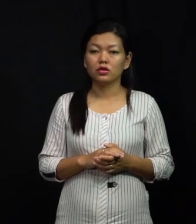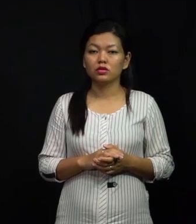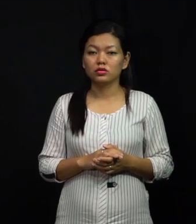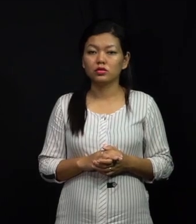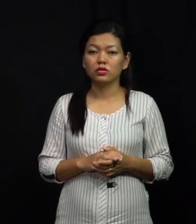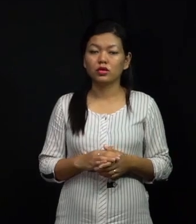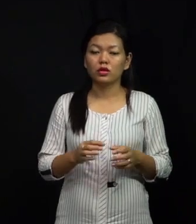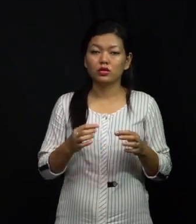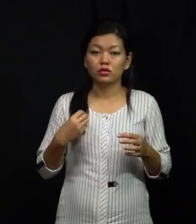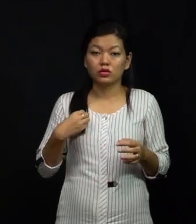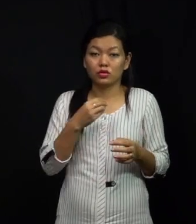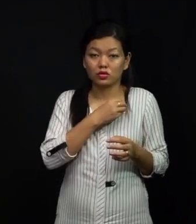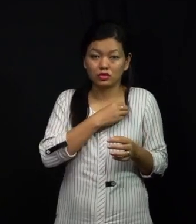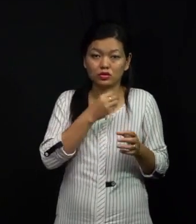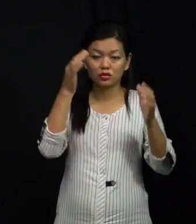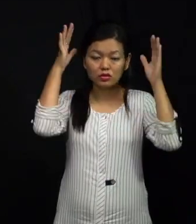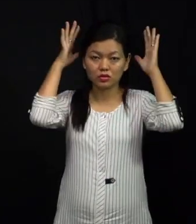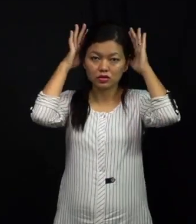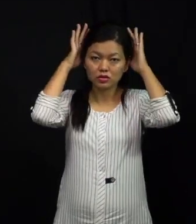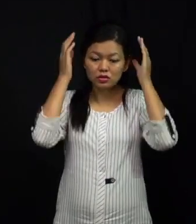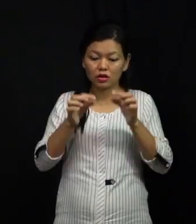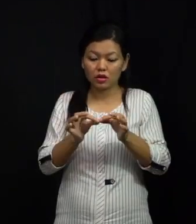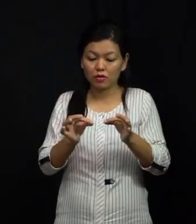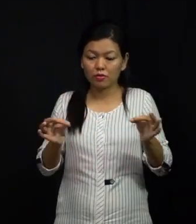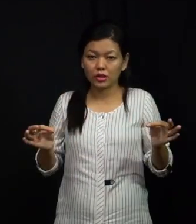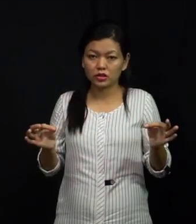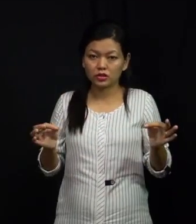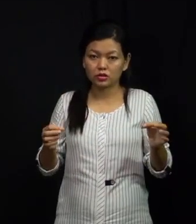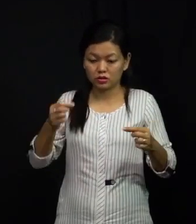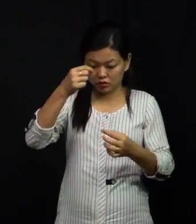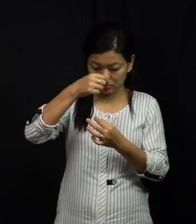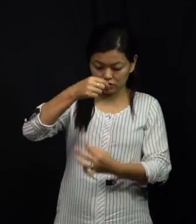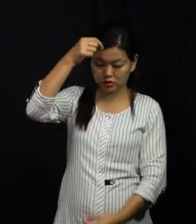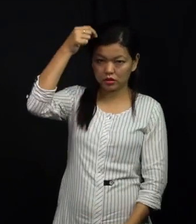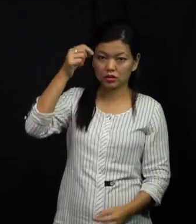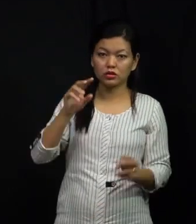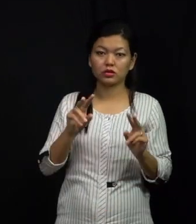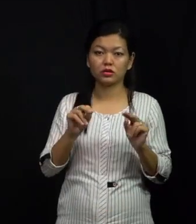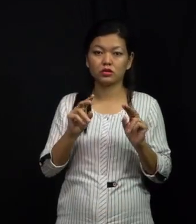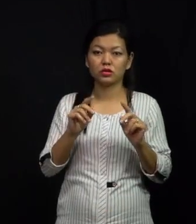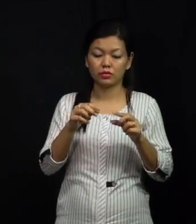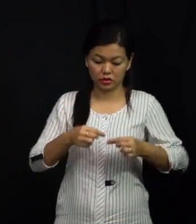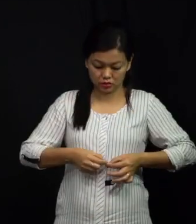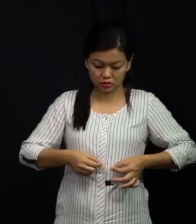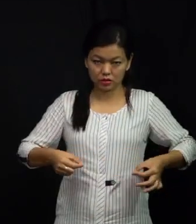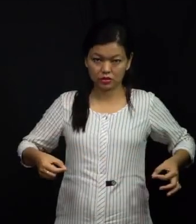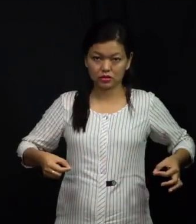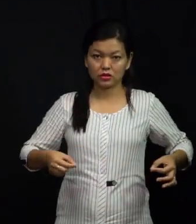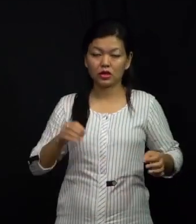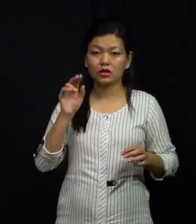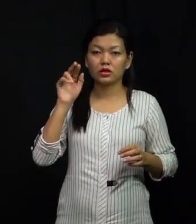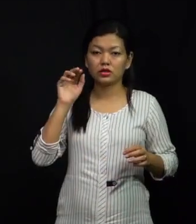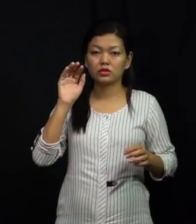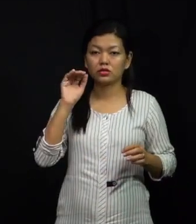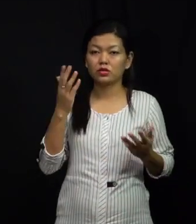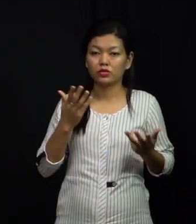length, and that measuring thing is called infanotometer. Okay, so it's there in the textbook. So they are